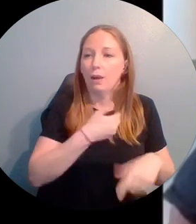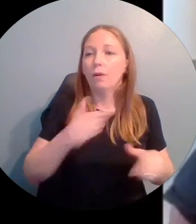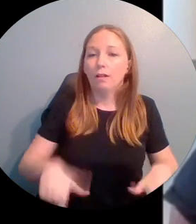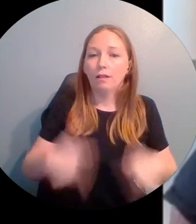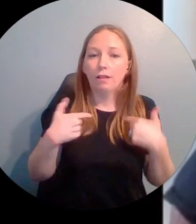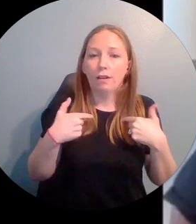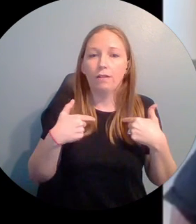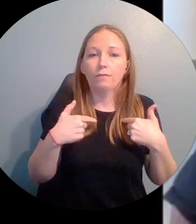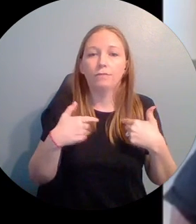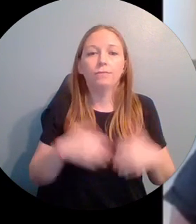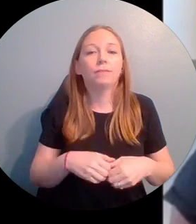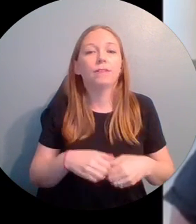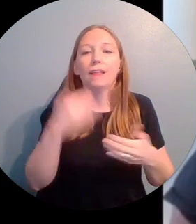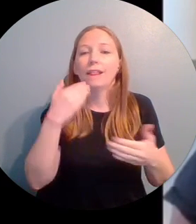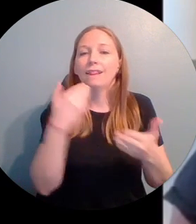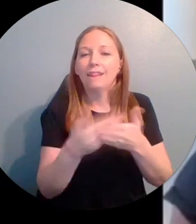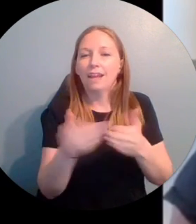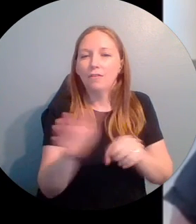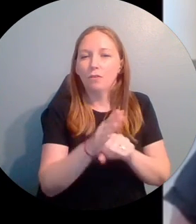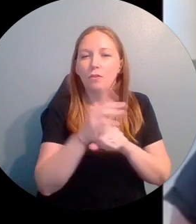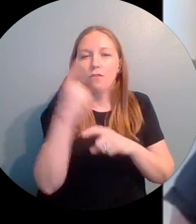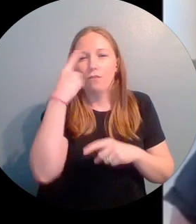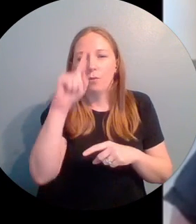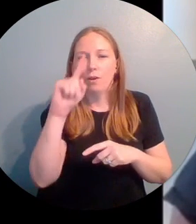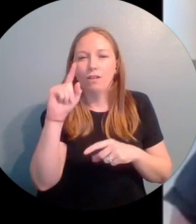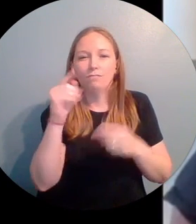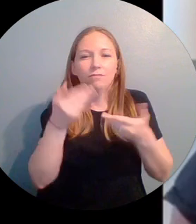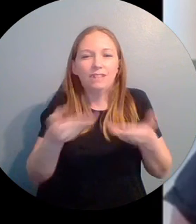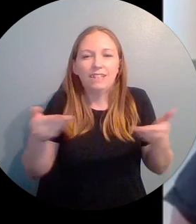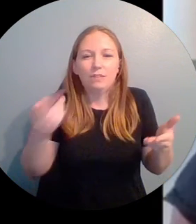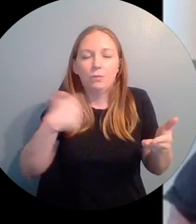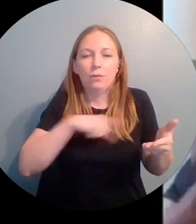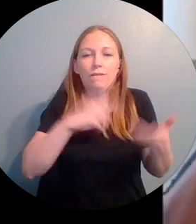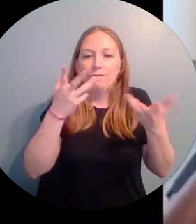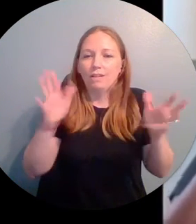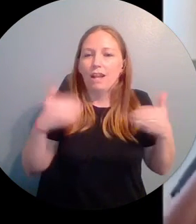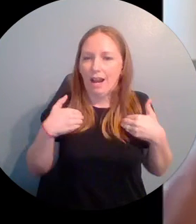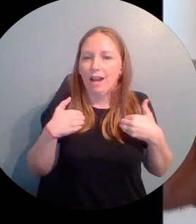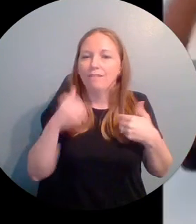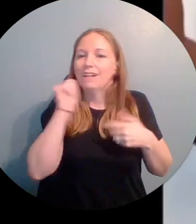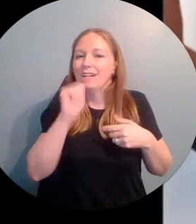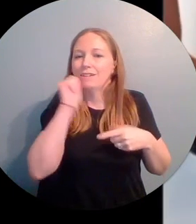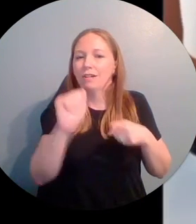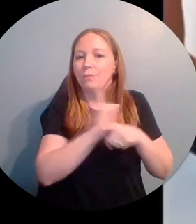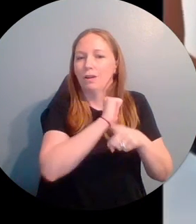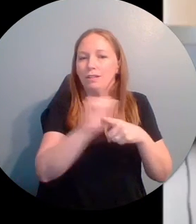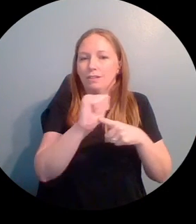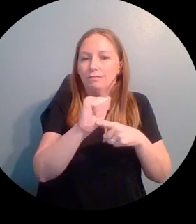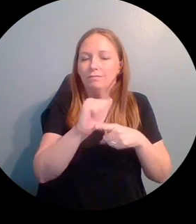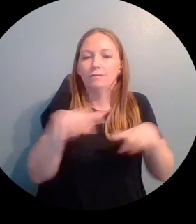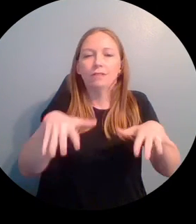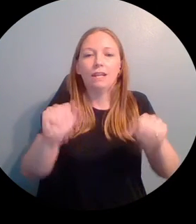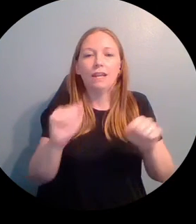today. Wishing everyone a marvelous Monday full of learning and fun. Go Wilson!